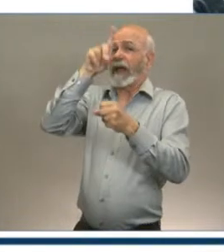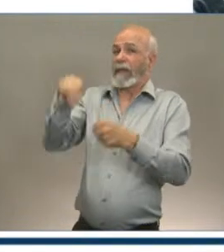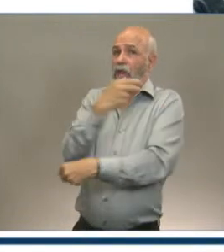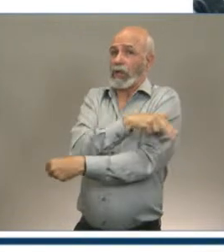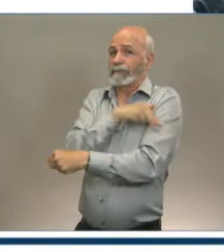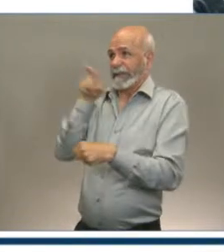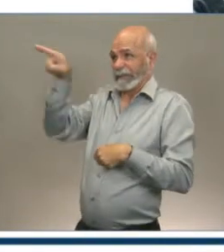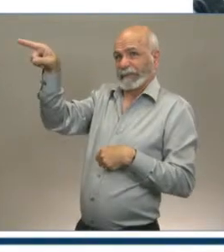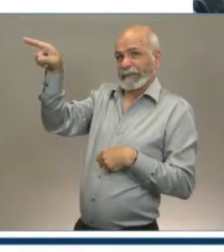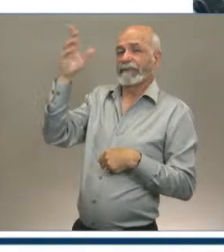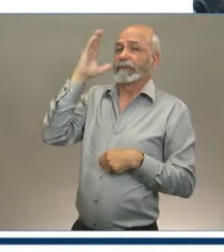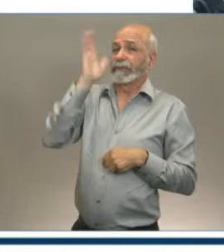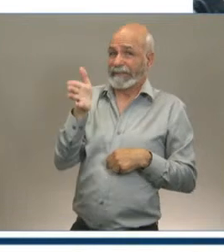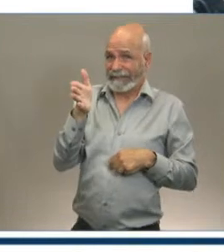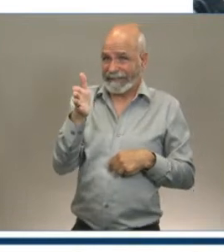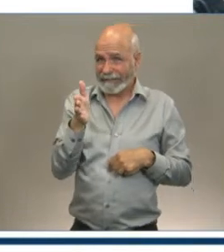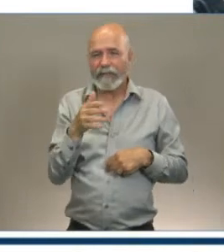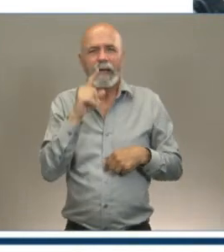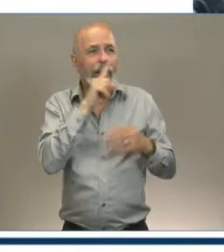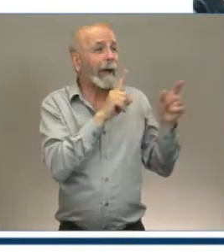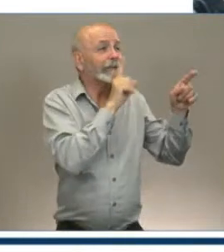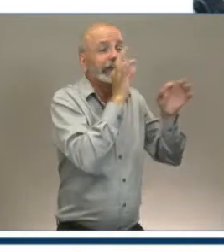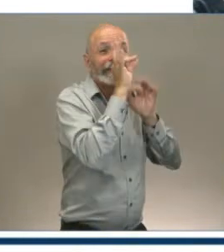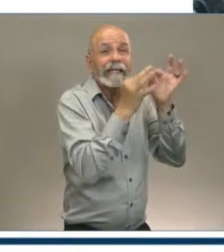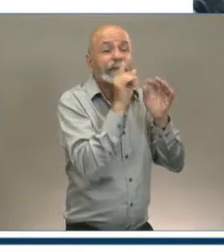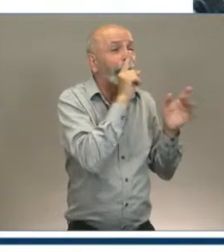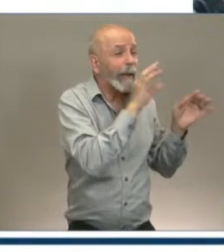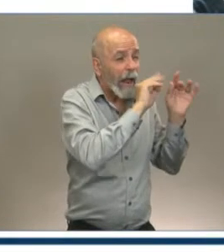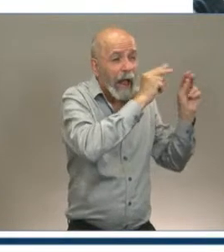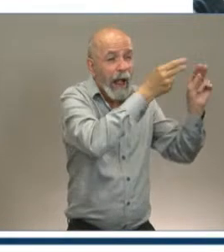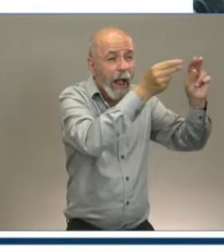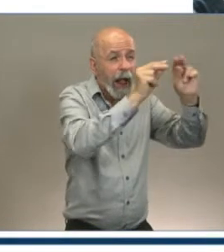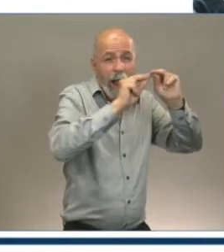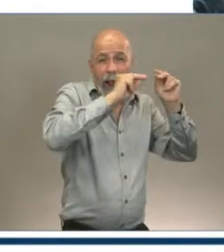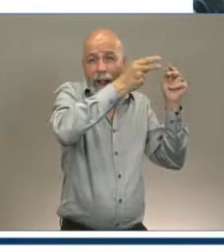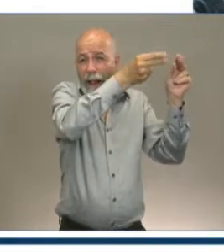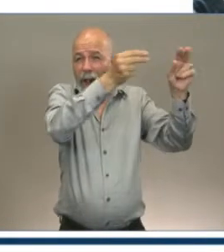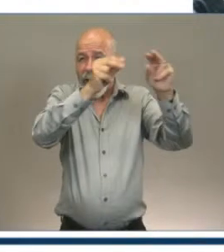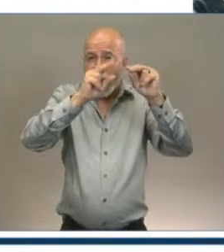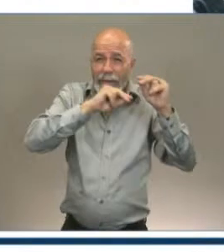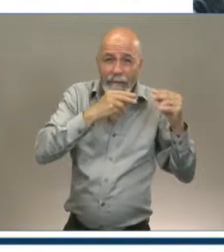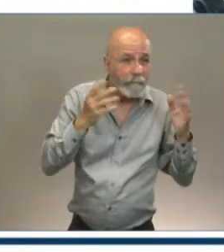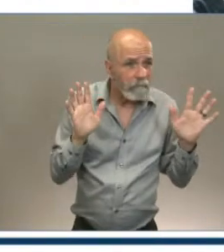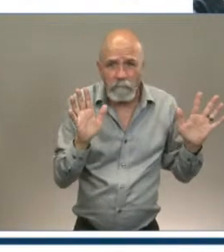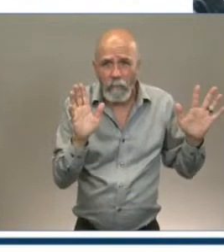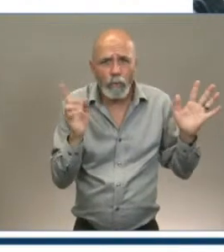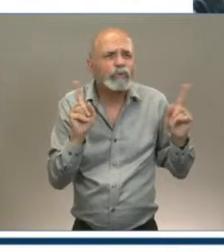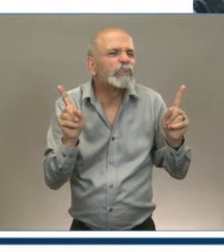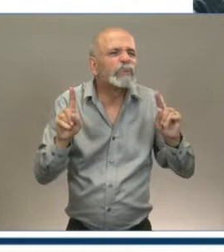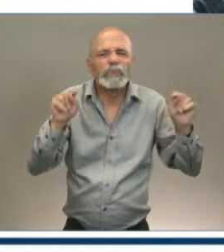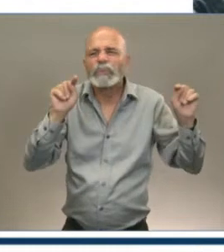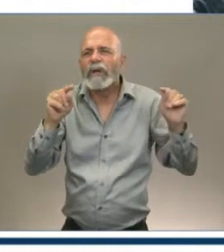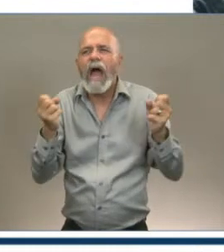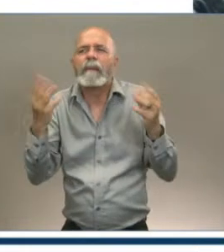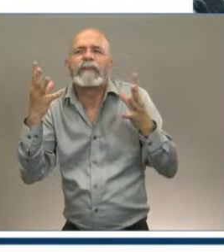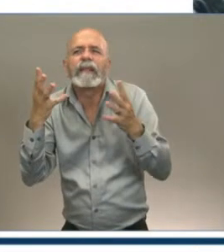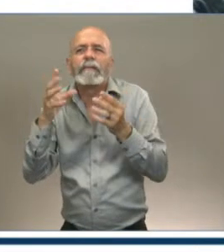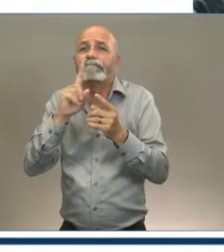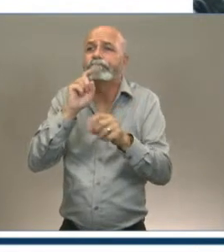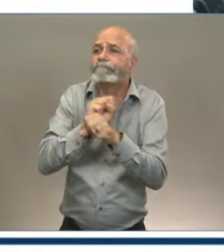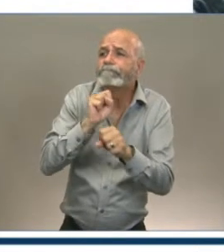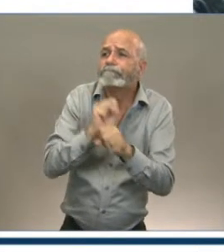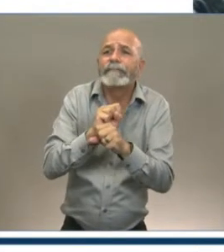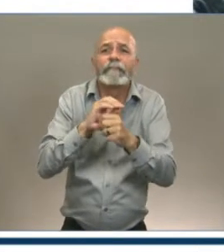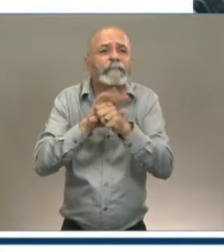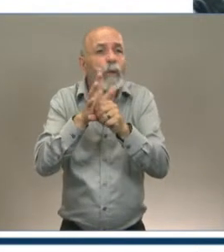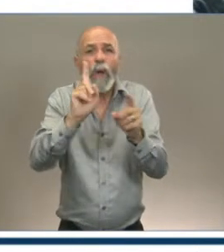patients essentially at a point in time to ensure that we understand the true prevalence, or how many people who truly have COVID in